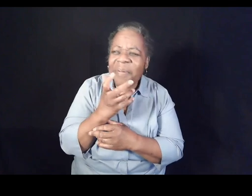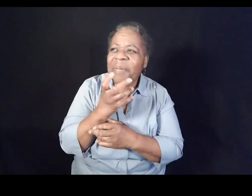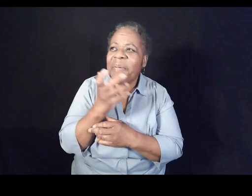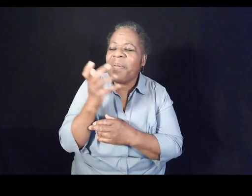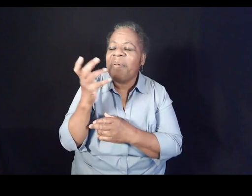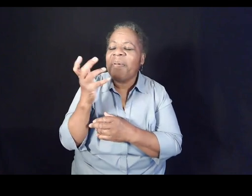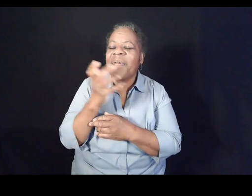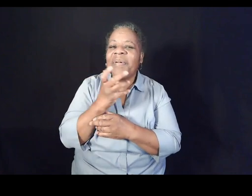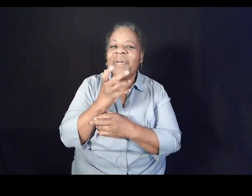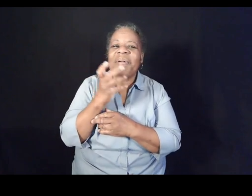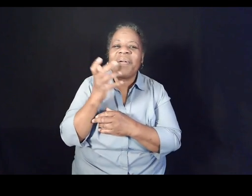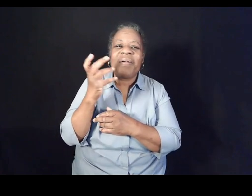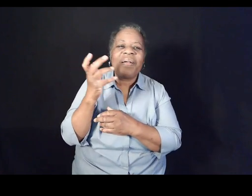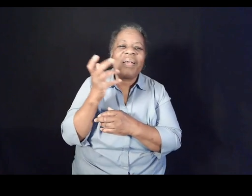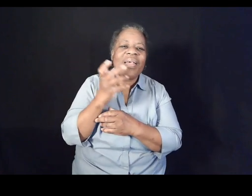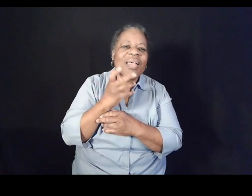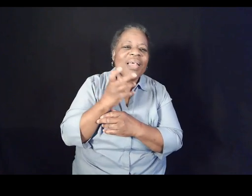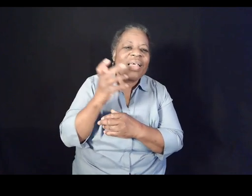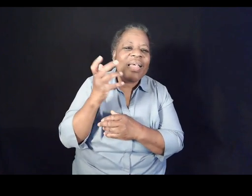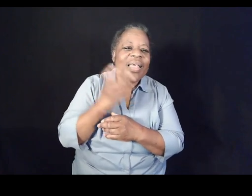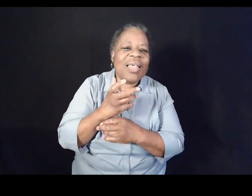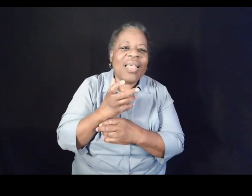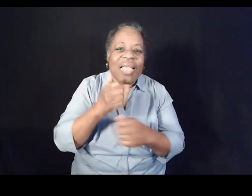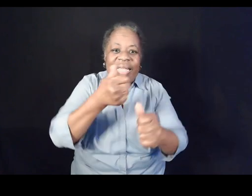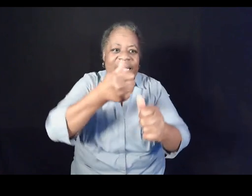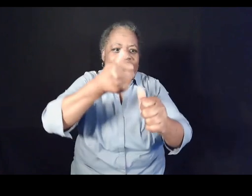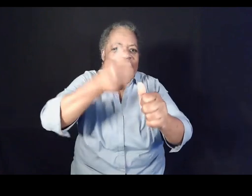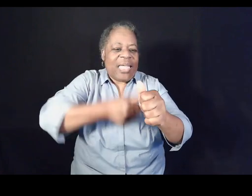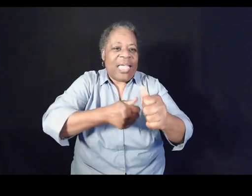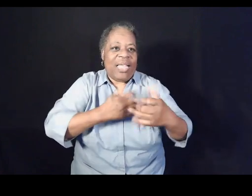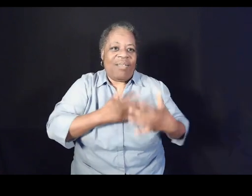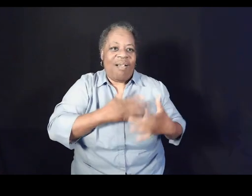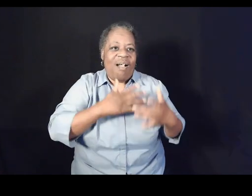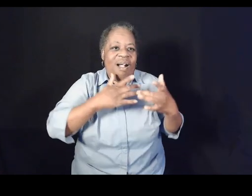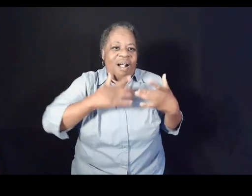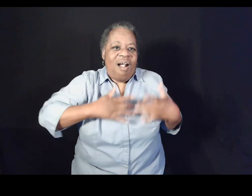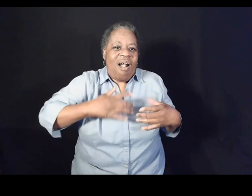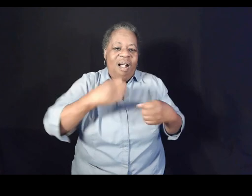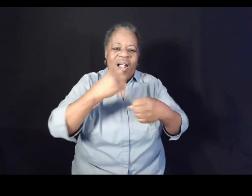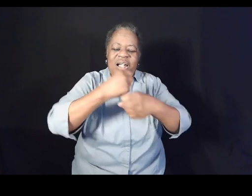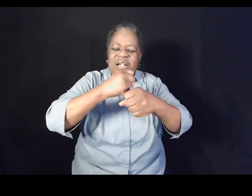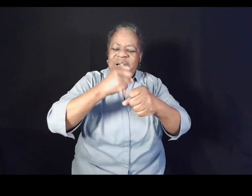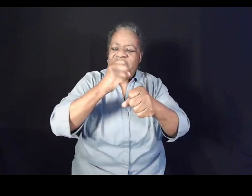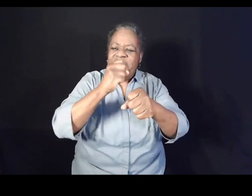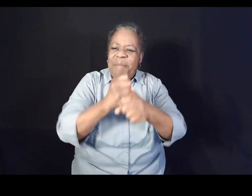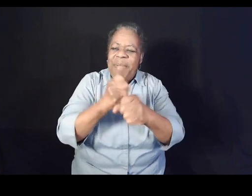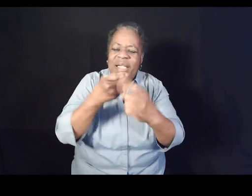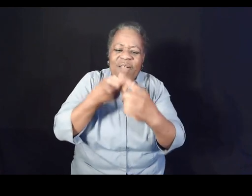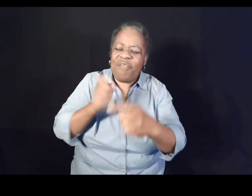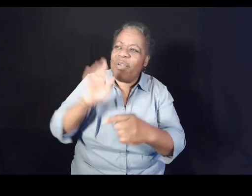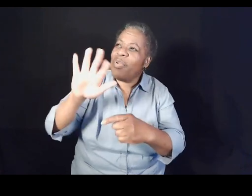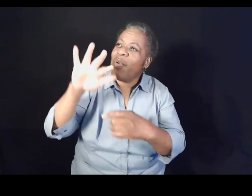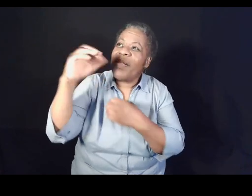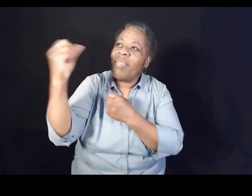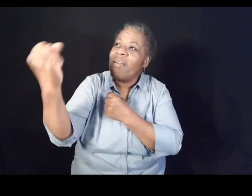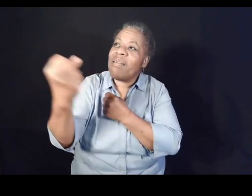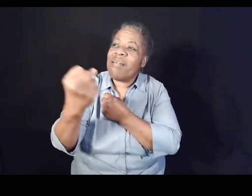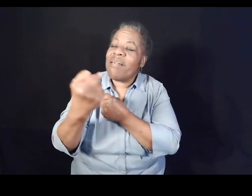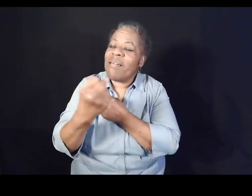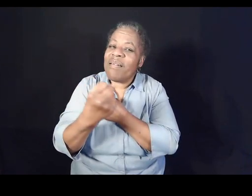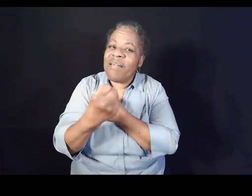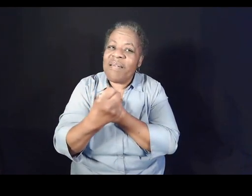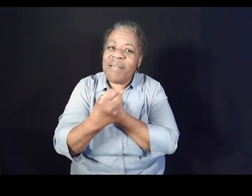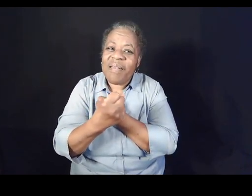Every part designed in the work of art called love. If